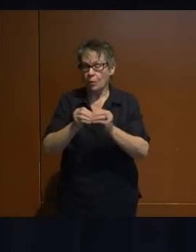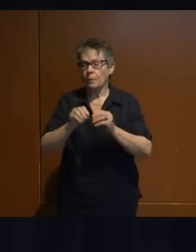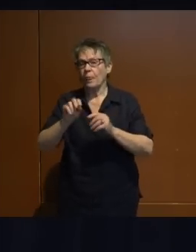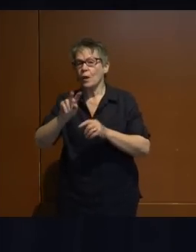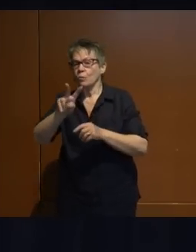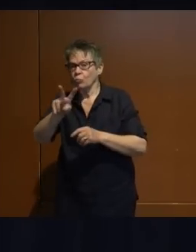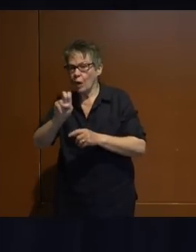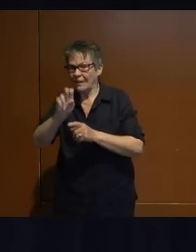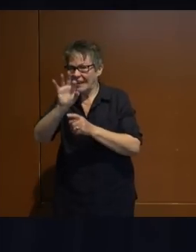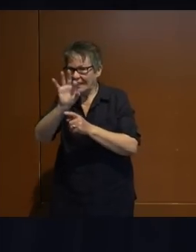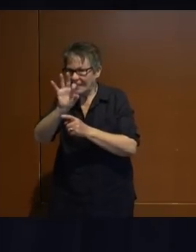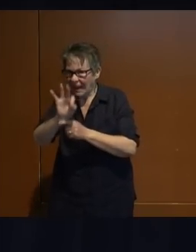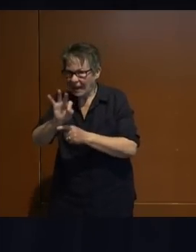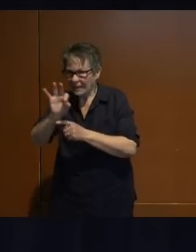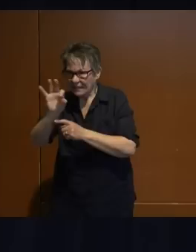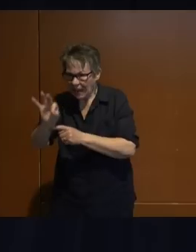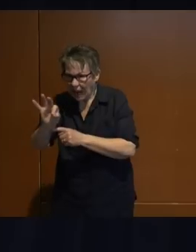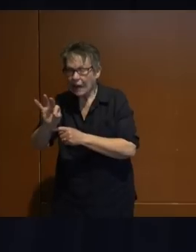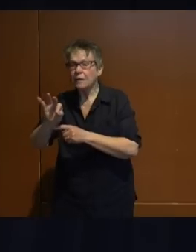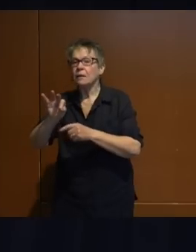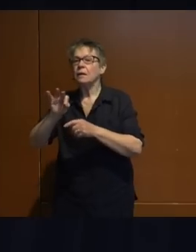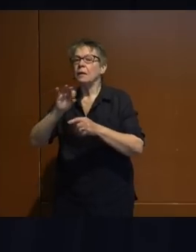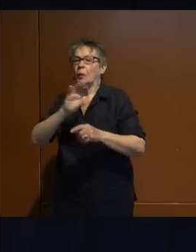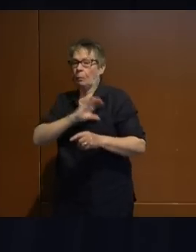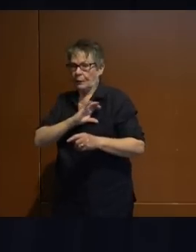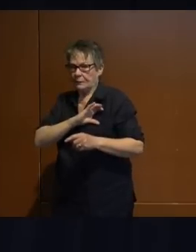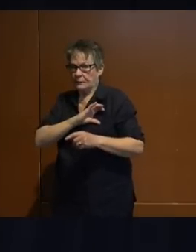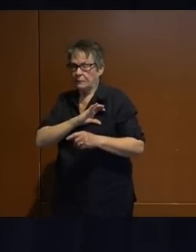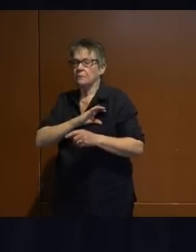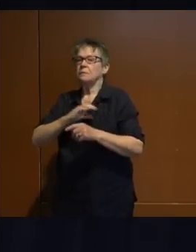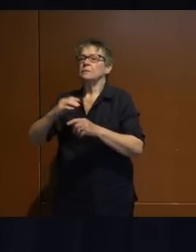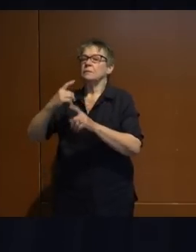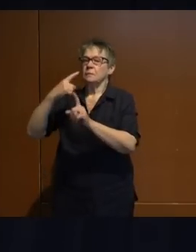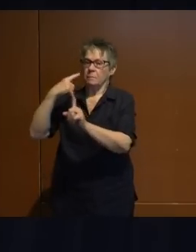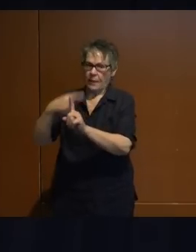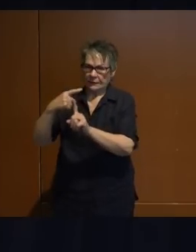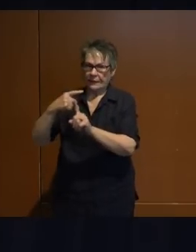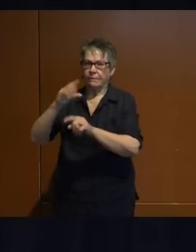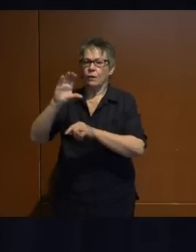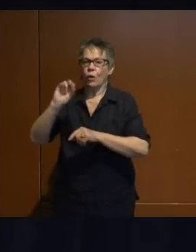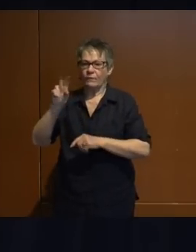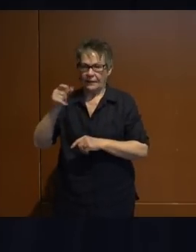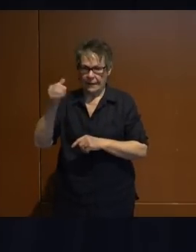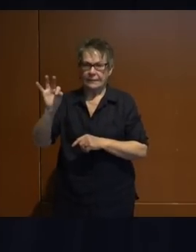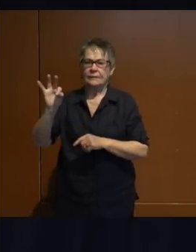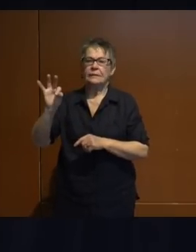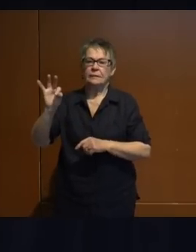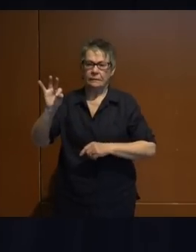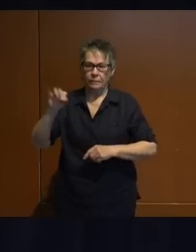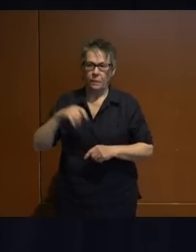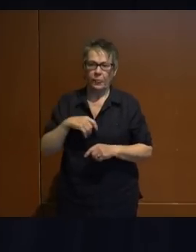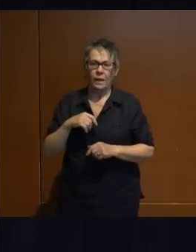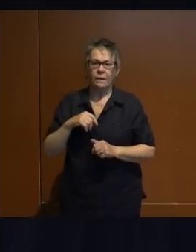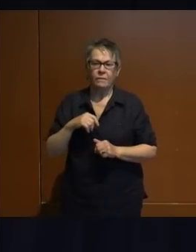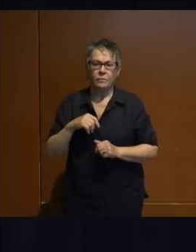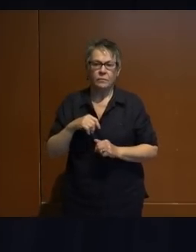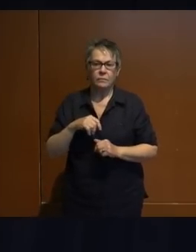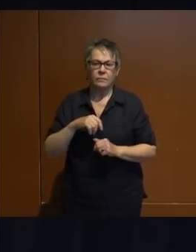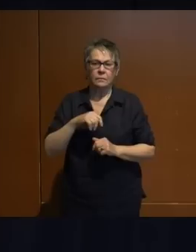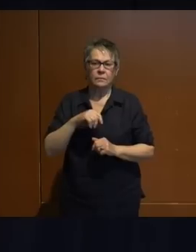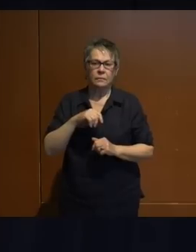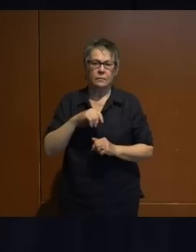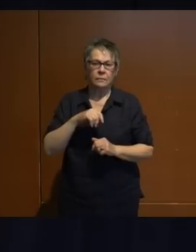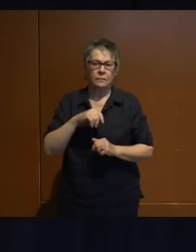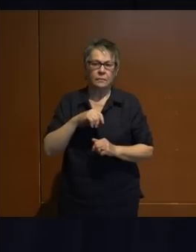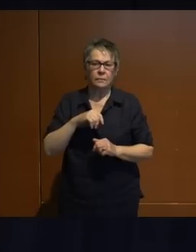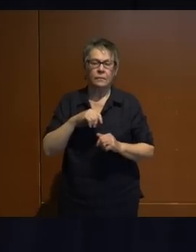2,477 are at home in a self-quarantine, and 618 are out for other reasons, whether that's sick or they're out